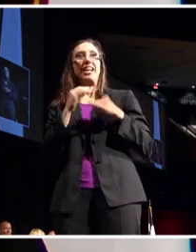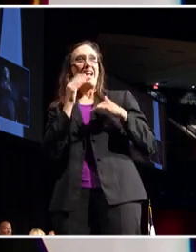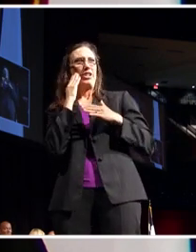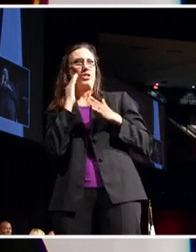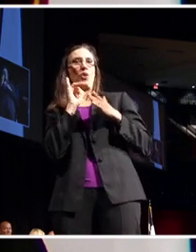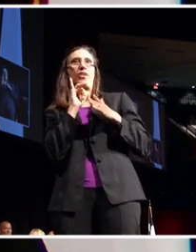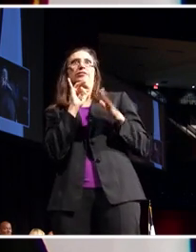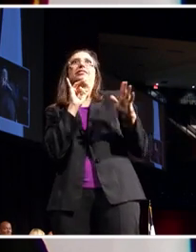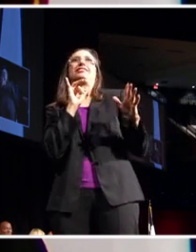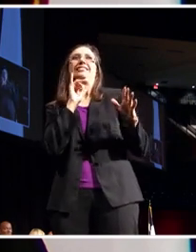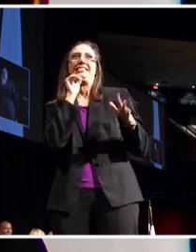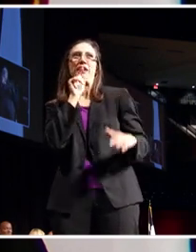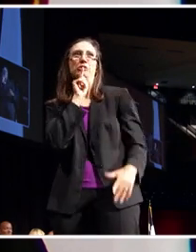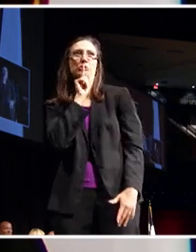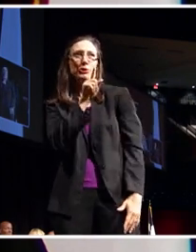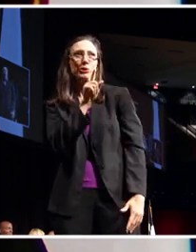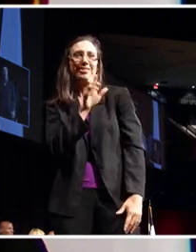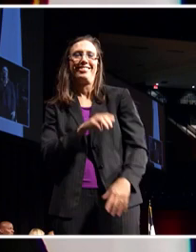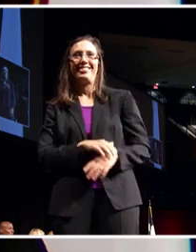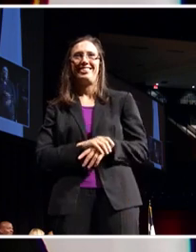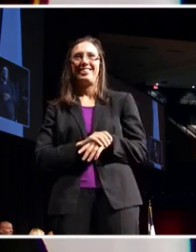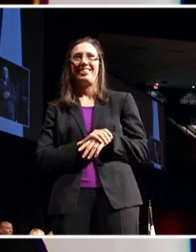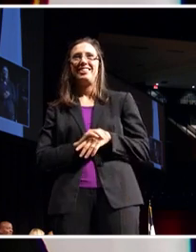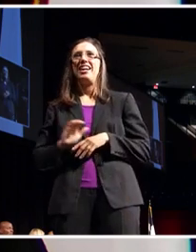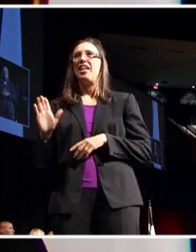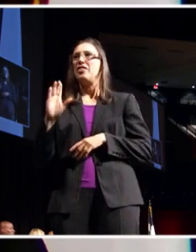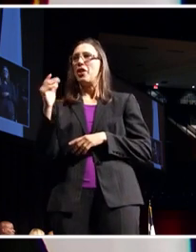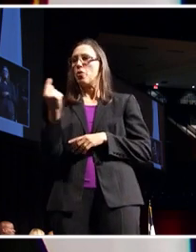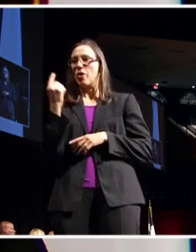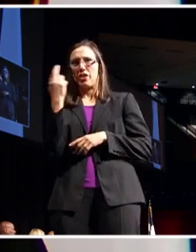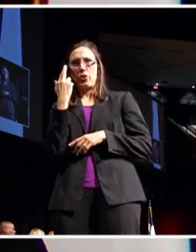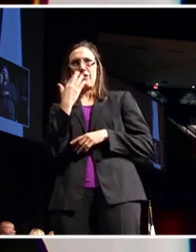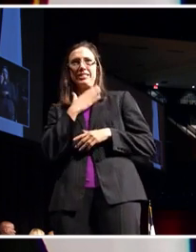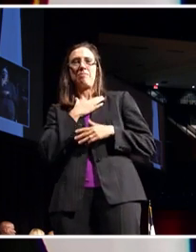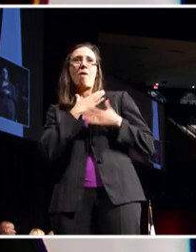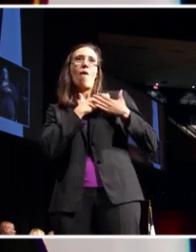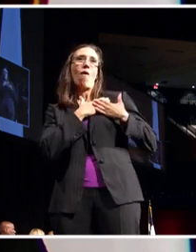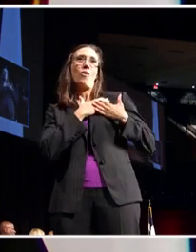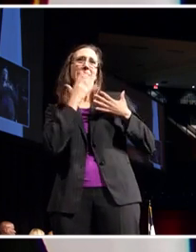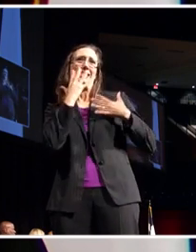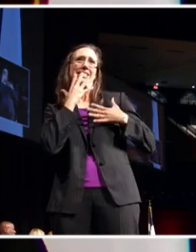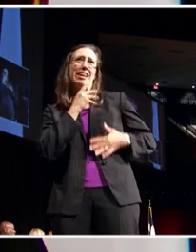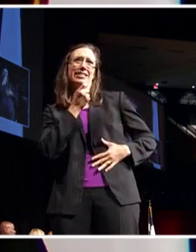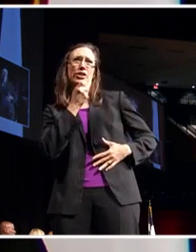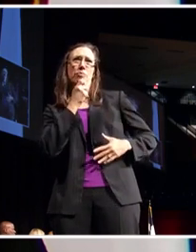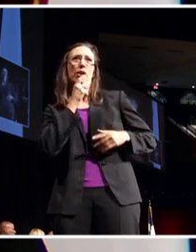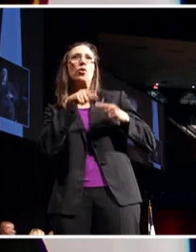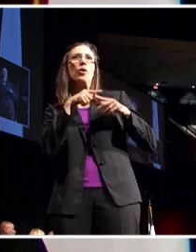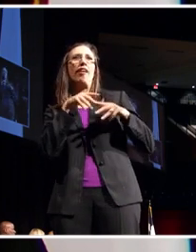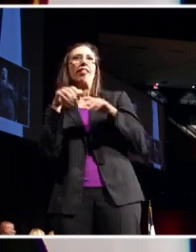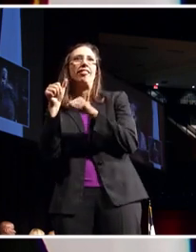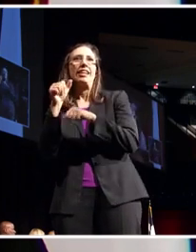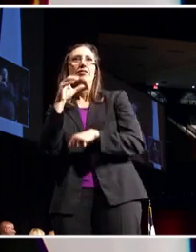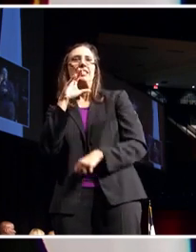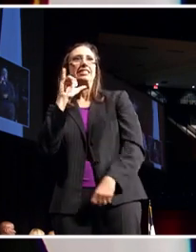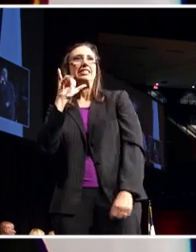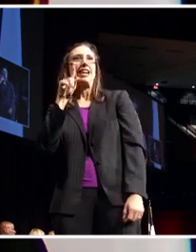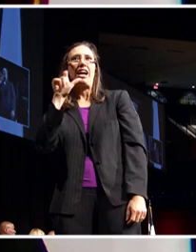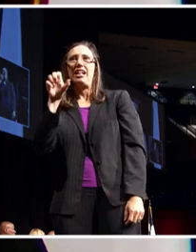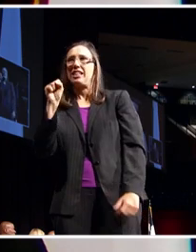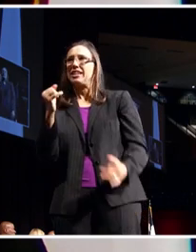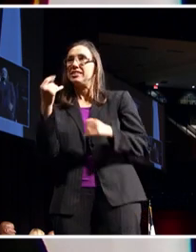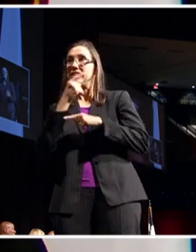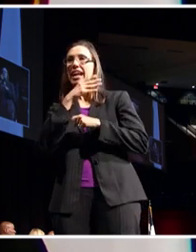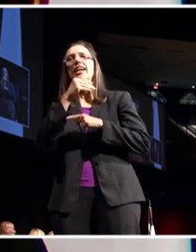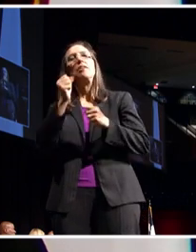know that's definitely not true. They're one of the reasons why my heart saddens a little bit as I leave Cypress Lakes today, along with